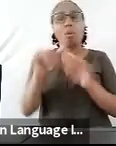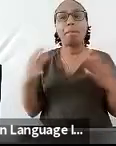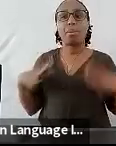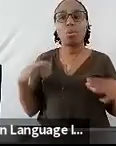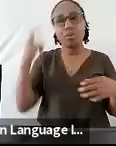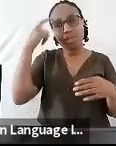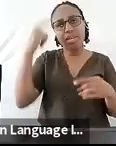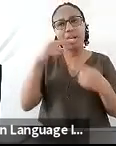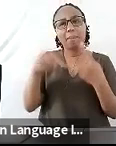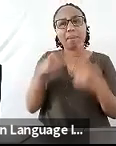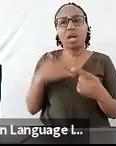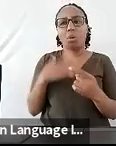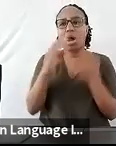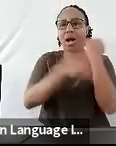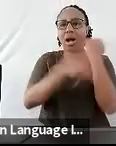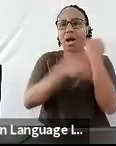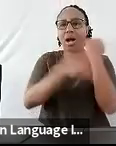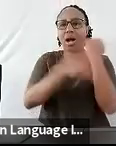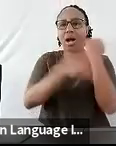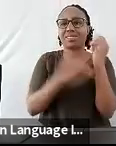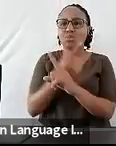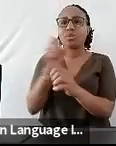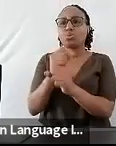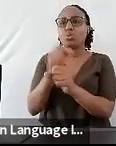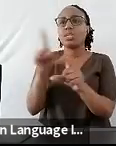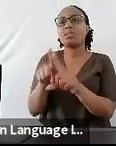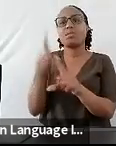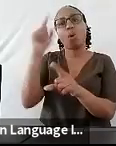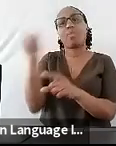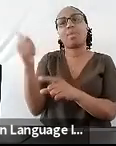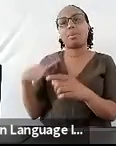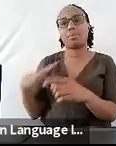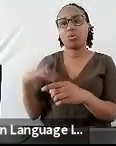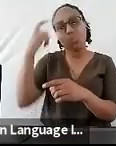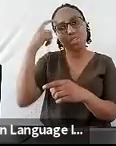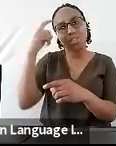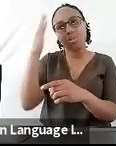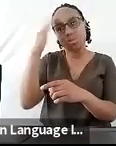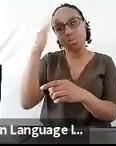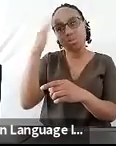do the same for other people. I mean, and I think you know this, you know, you travel a lot, so you know this, how